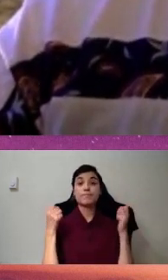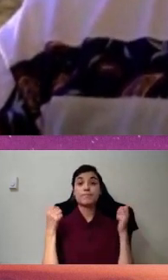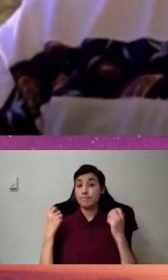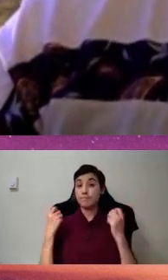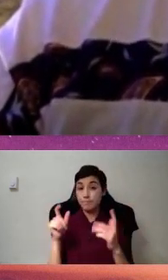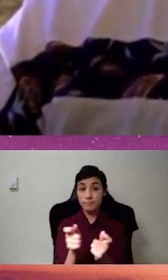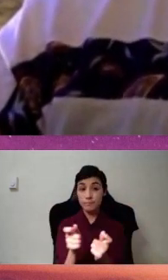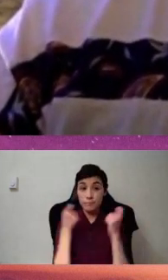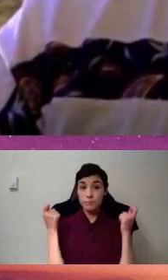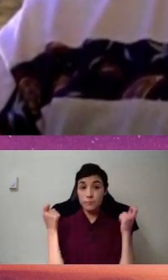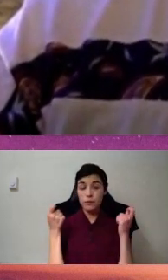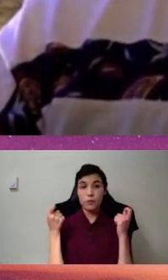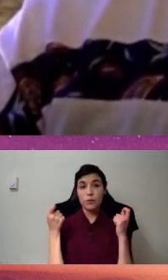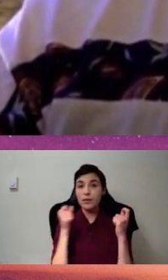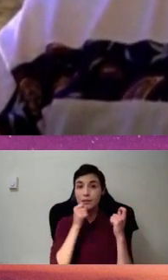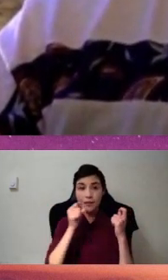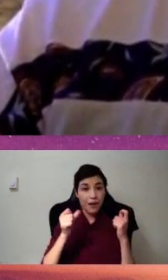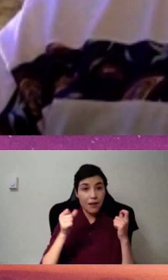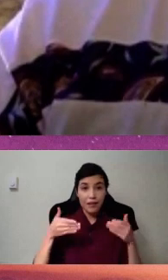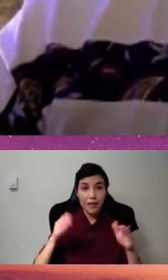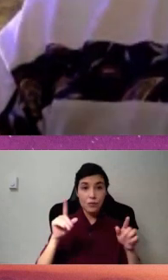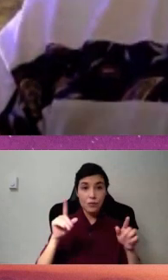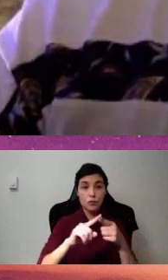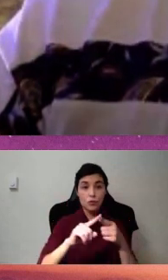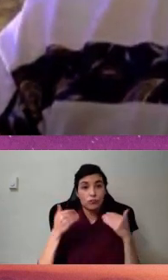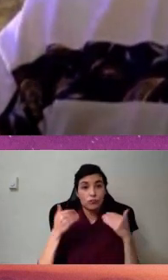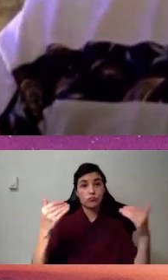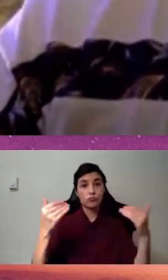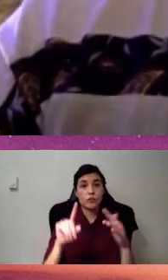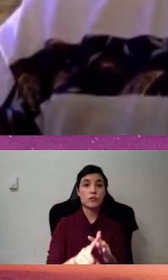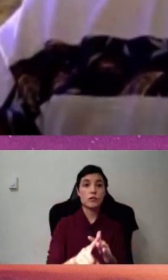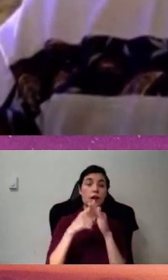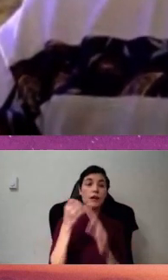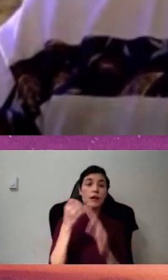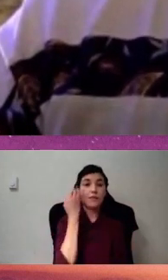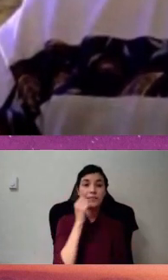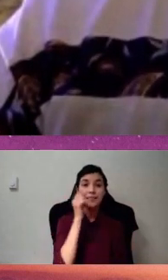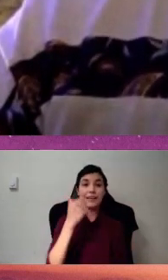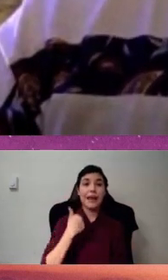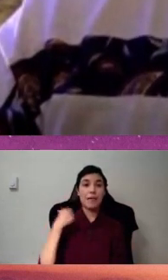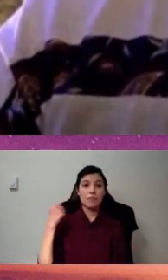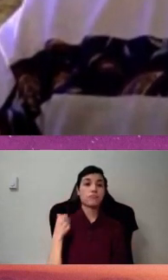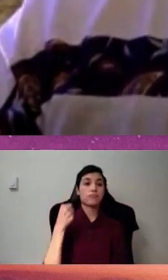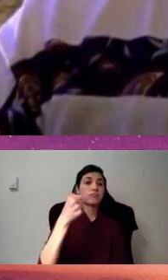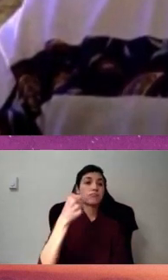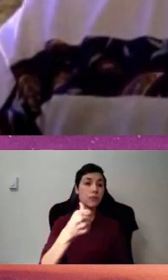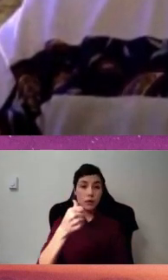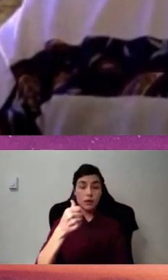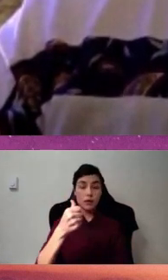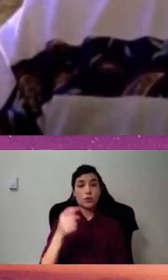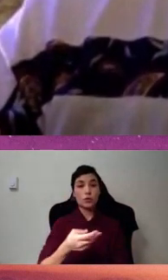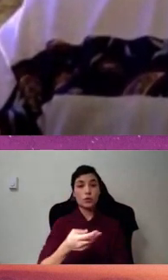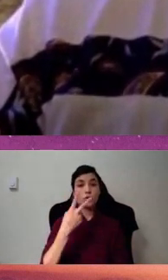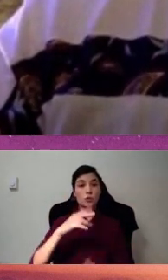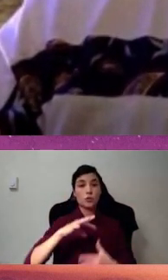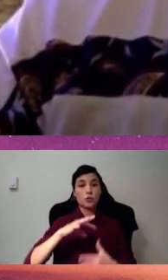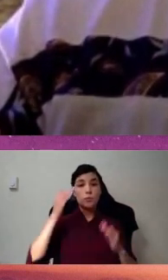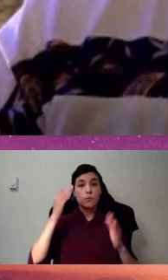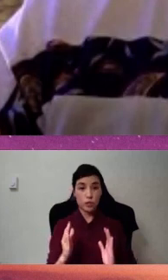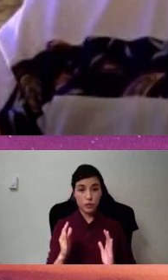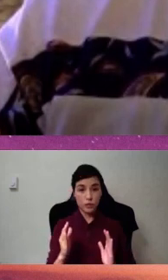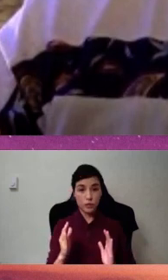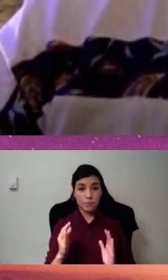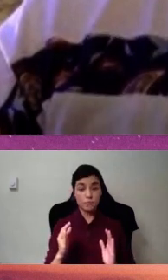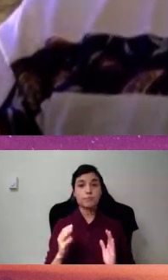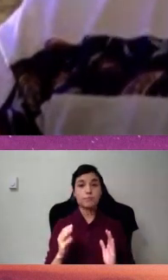allowed to happen without a two-spirit person at the forefront. In a lot of spaces, two-spirit people